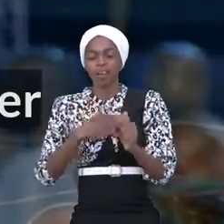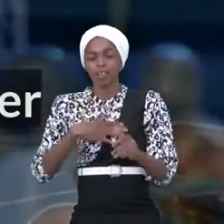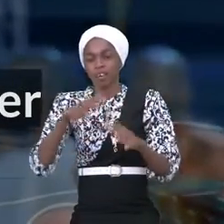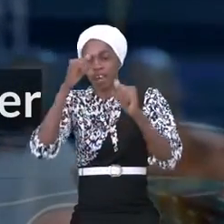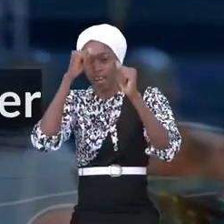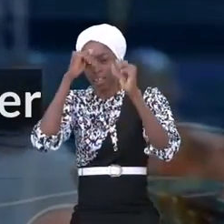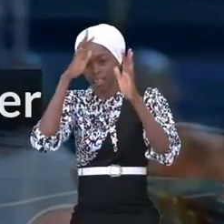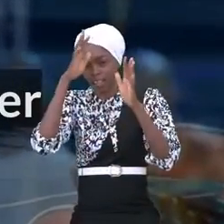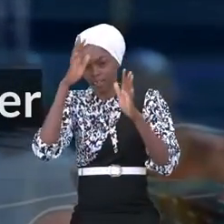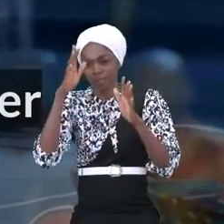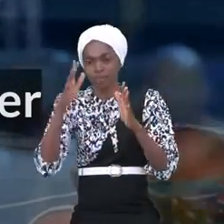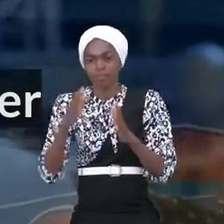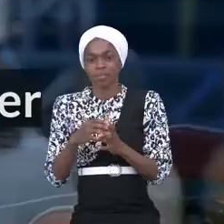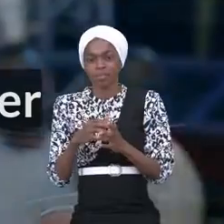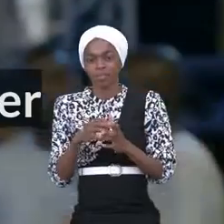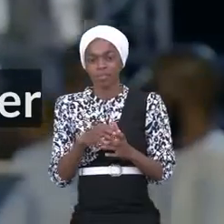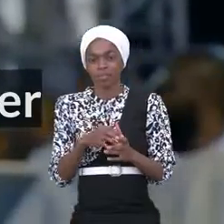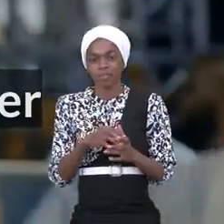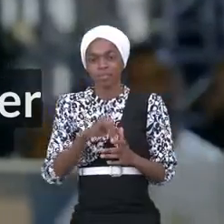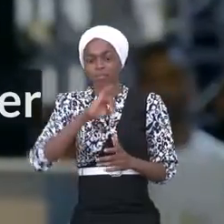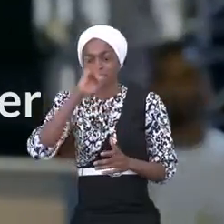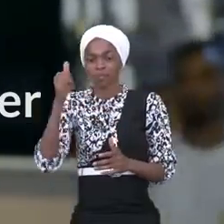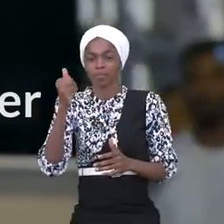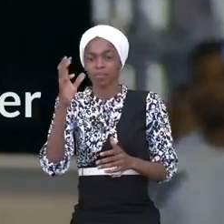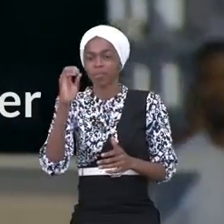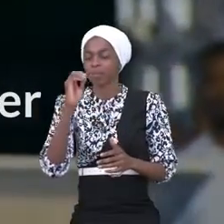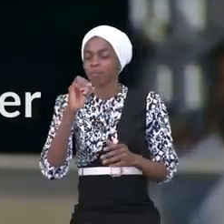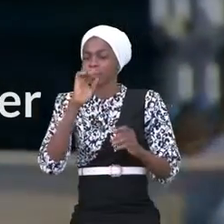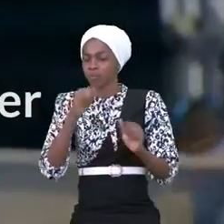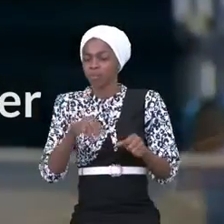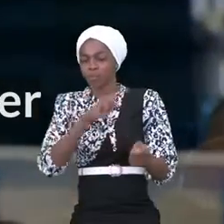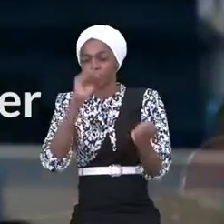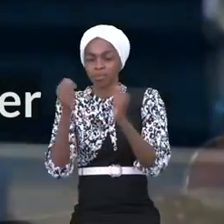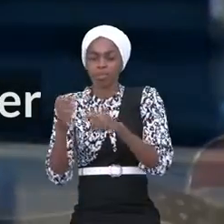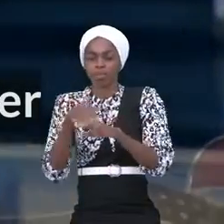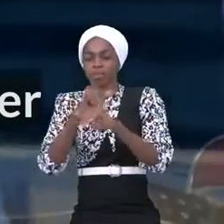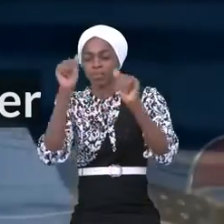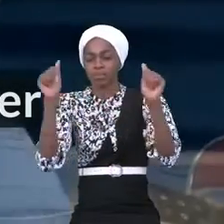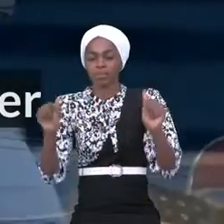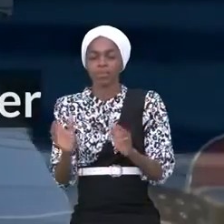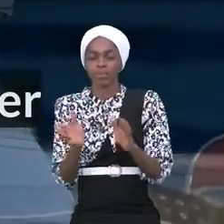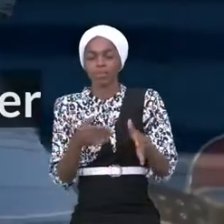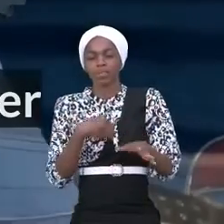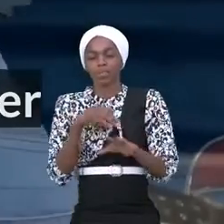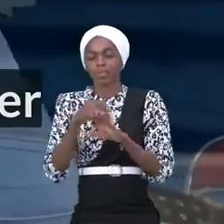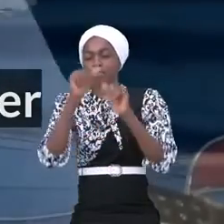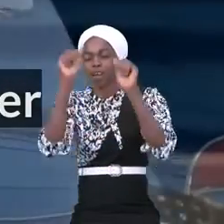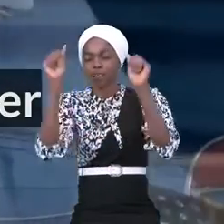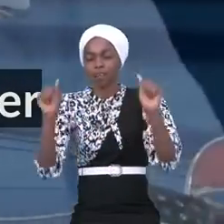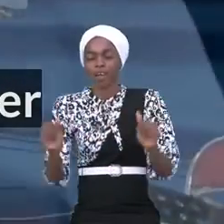my father. Jacob can be transformed to Israel at the altar.